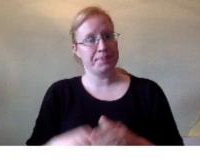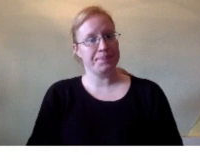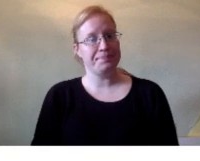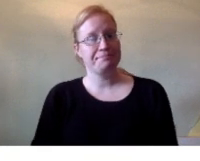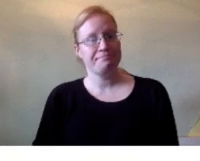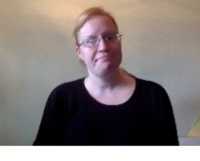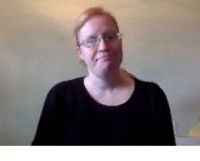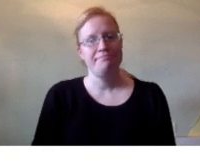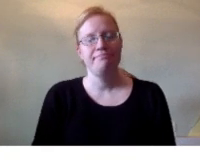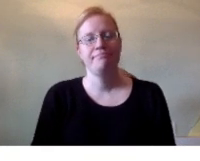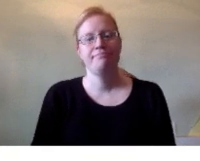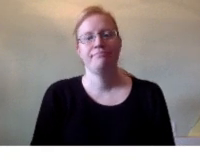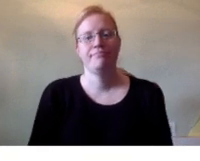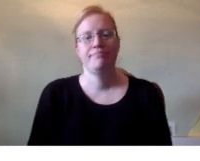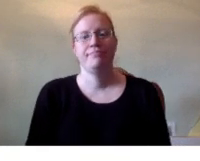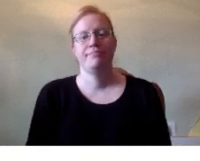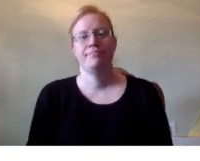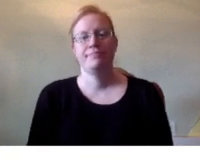get started.